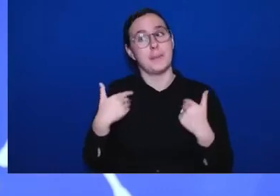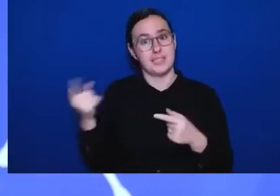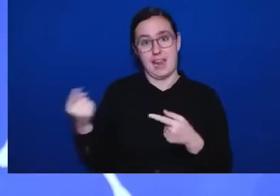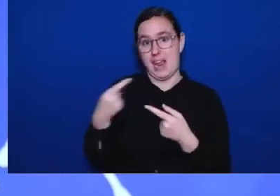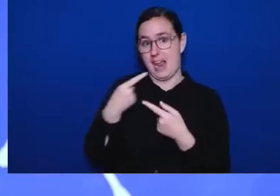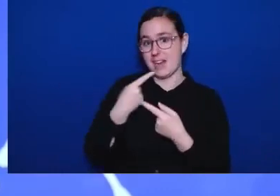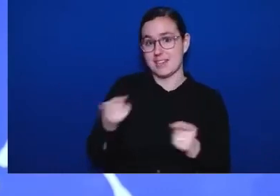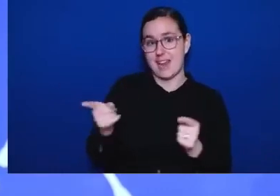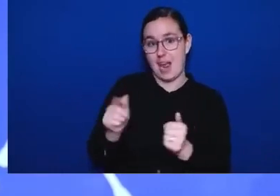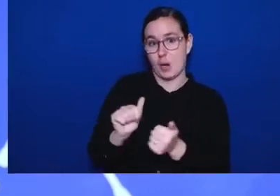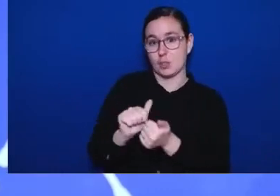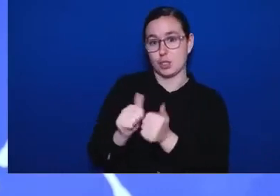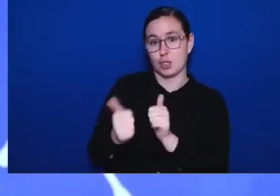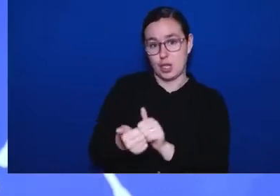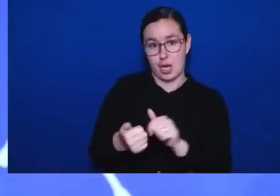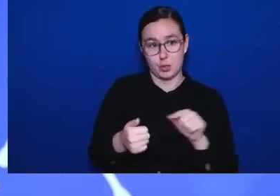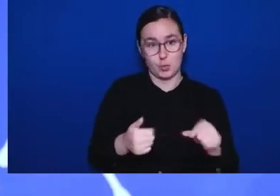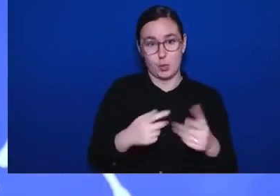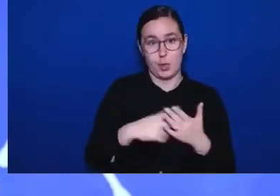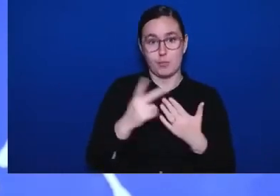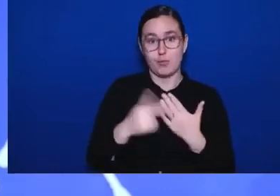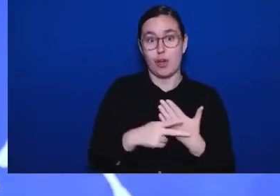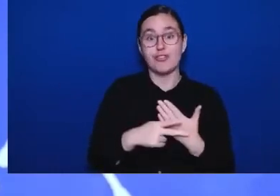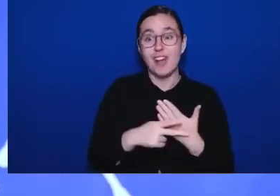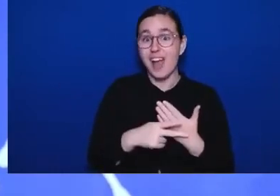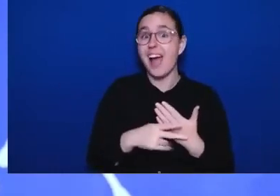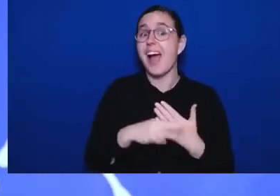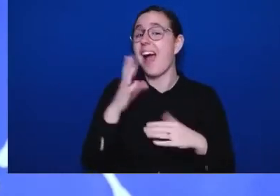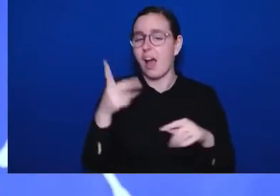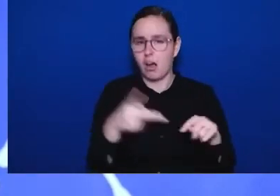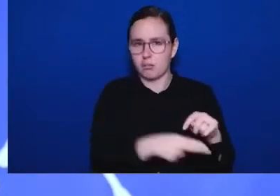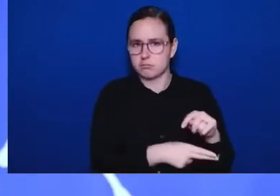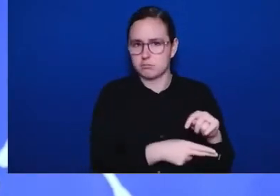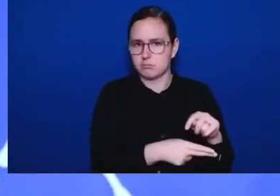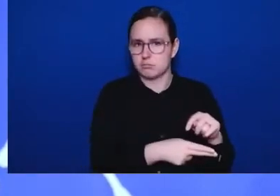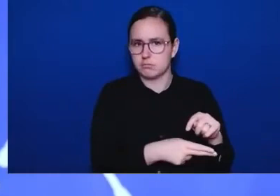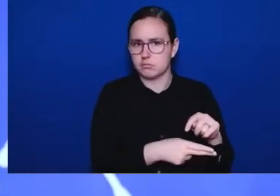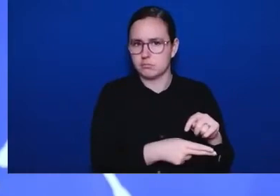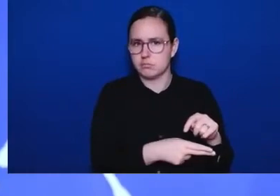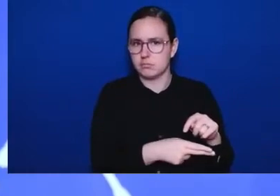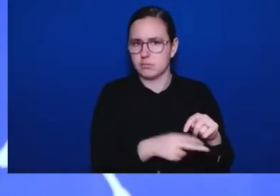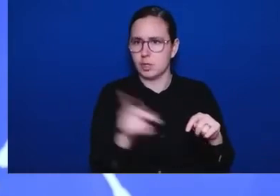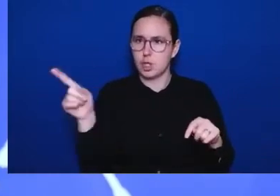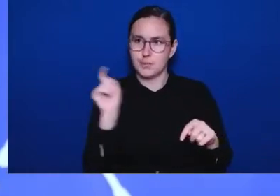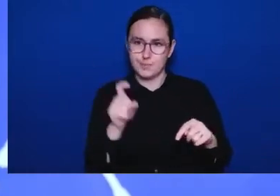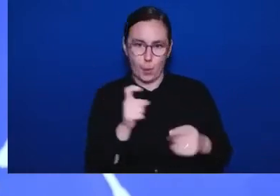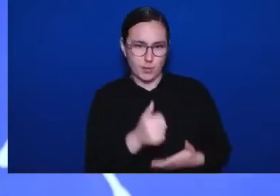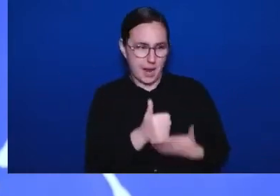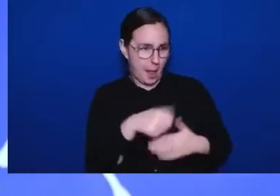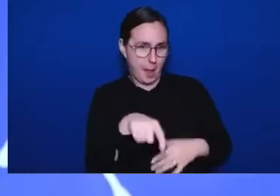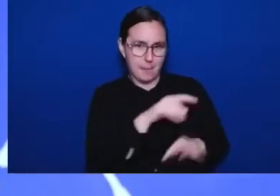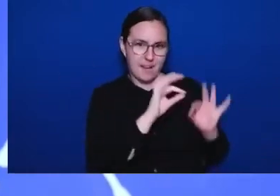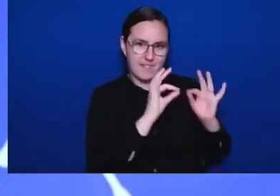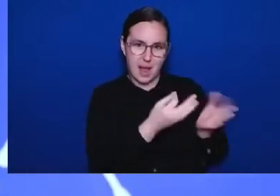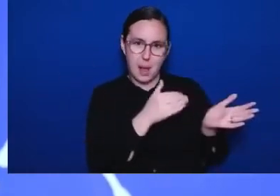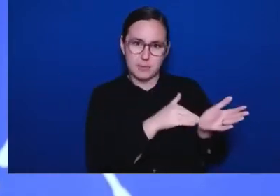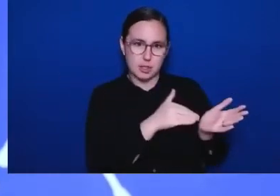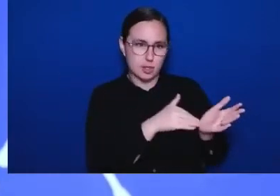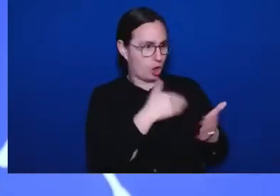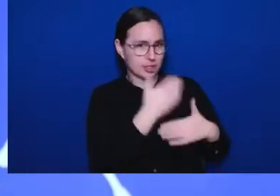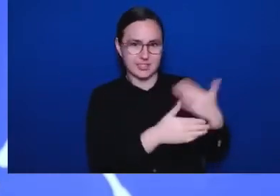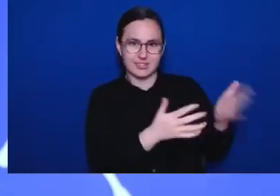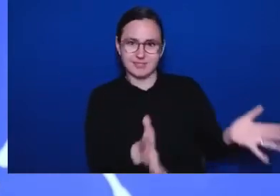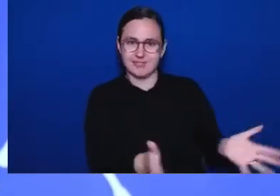they abandoned the program that was supposed to deliver a family doctor to everybody. We've been waiting a long time for these changes. The changes that we worked